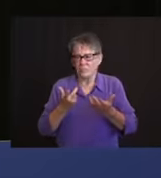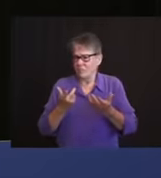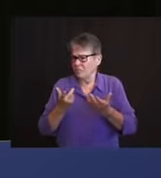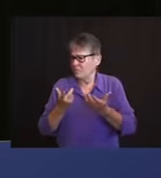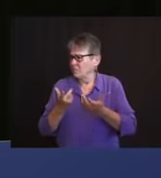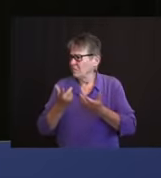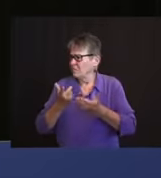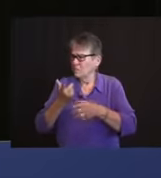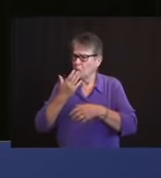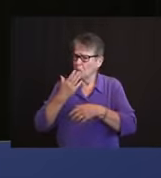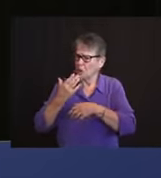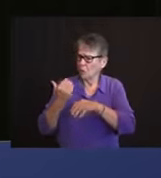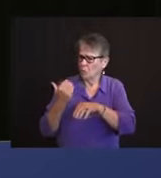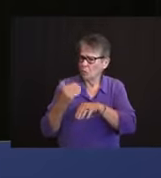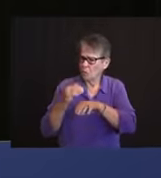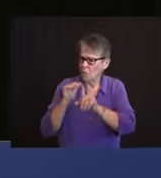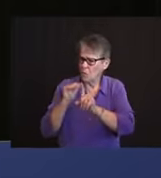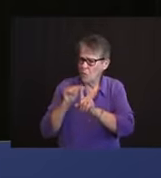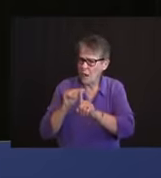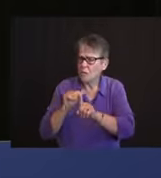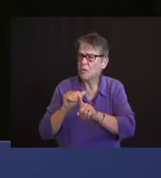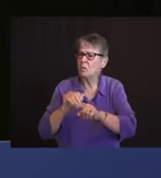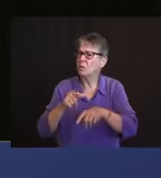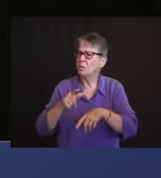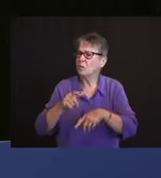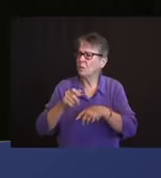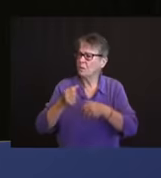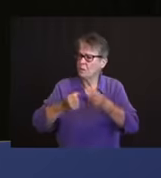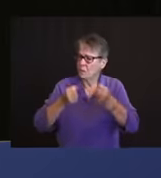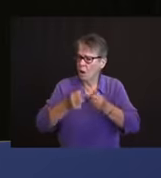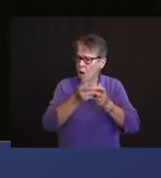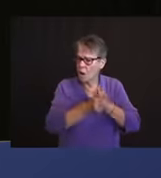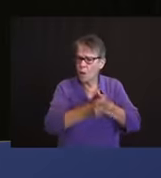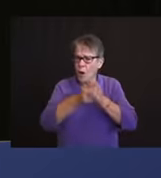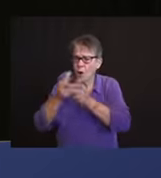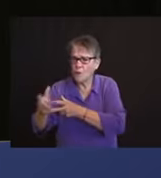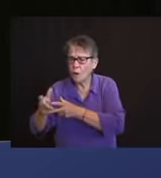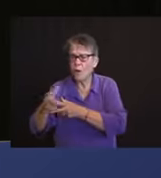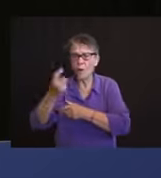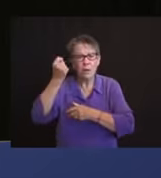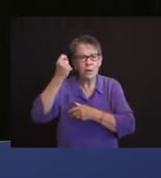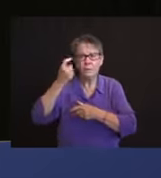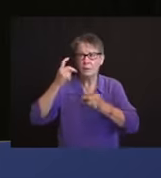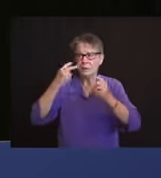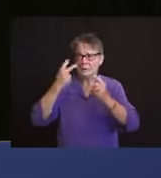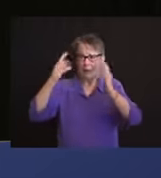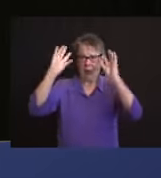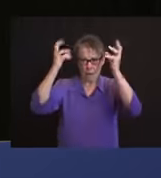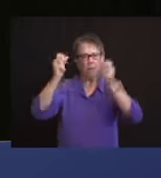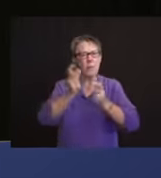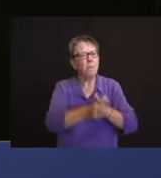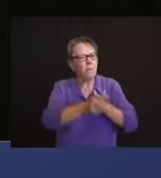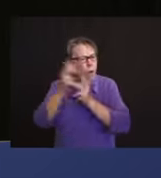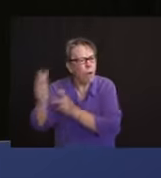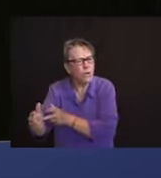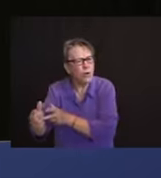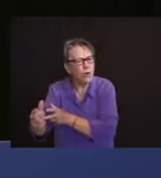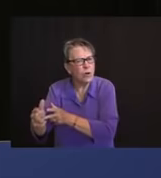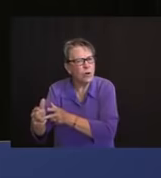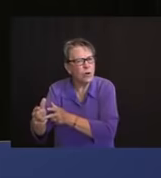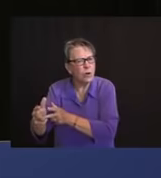which came after the death of Trooper Mark Castellanos. When safe to do so, if vehicles can, whether it's a tow truck